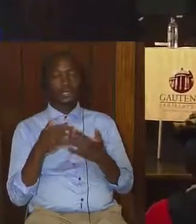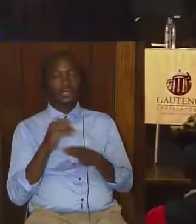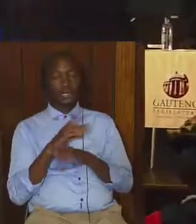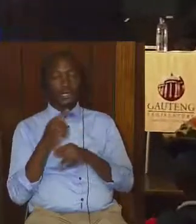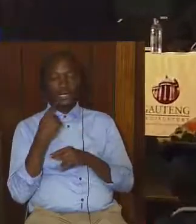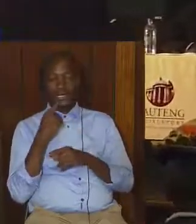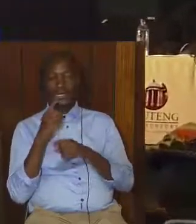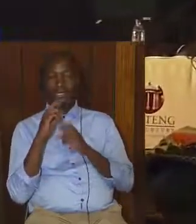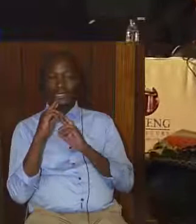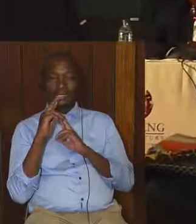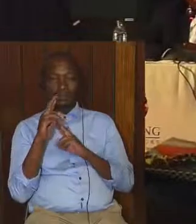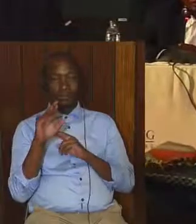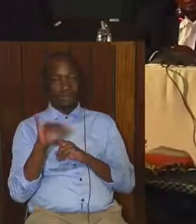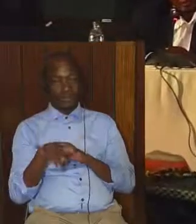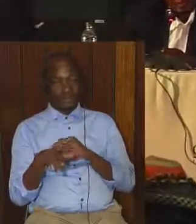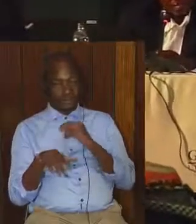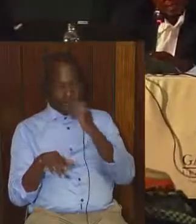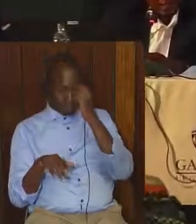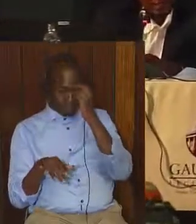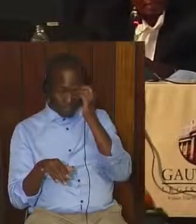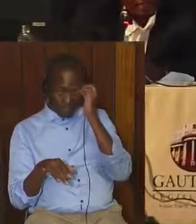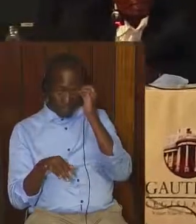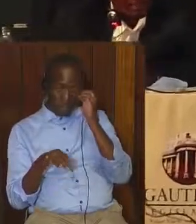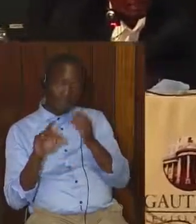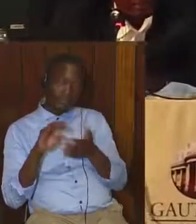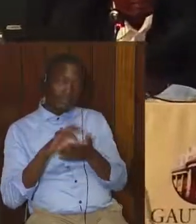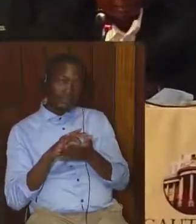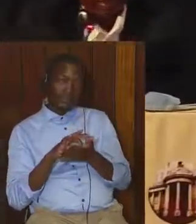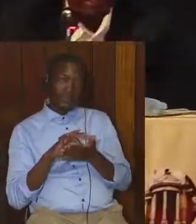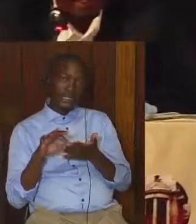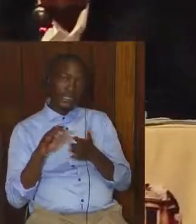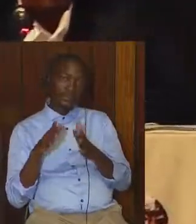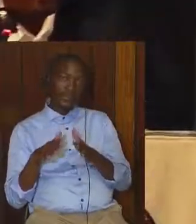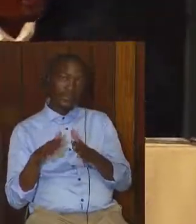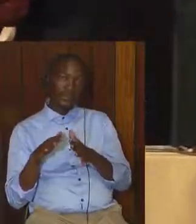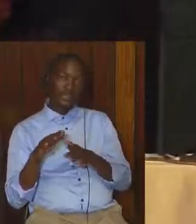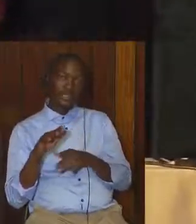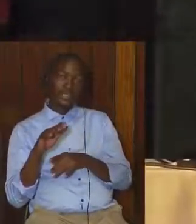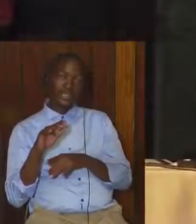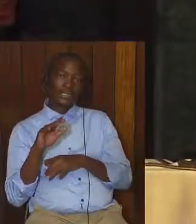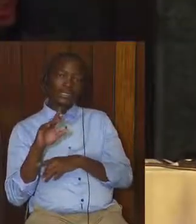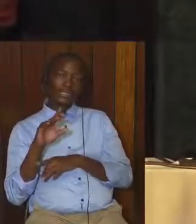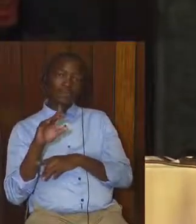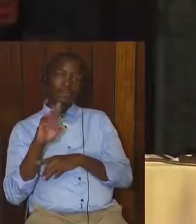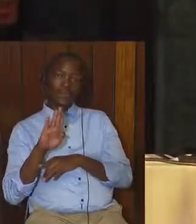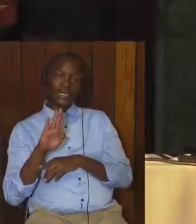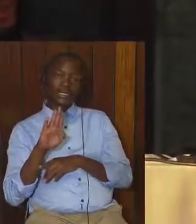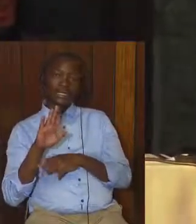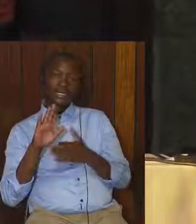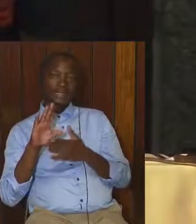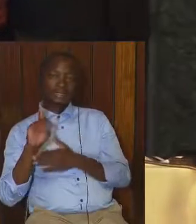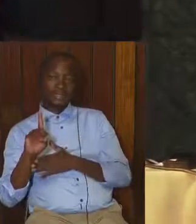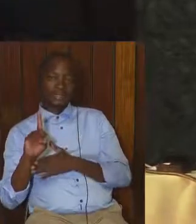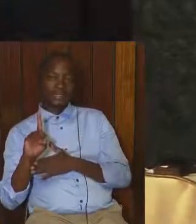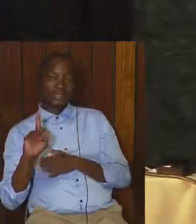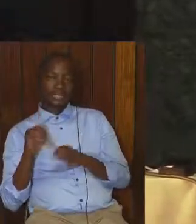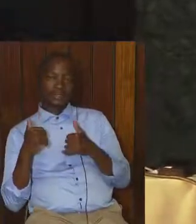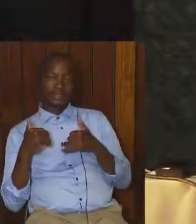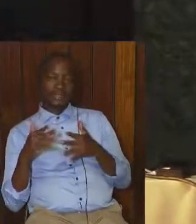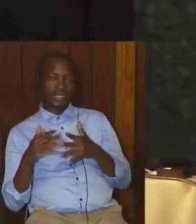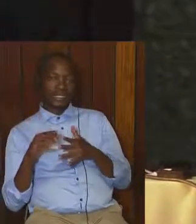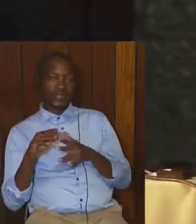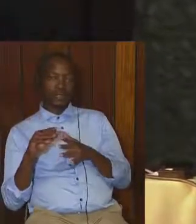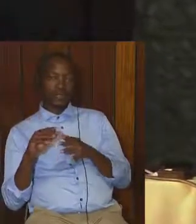gladly report that the contractor Slim B and D has since started with